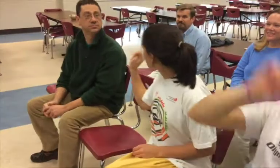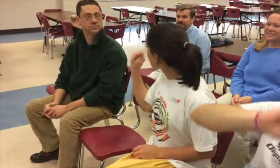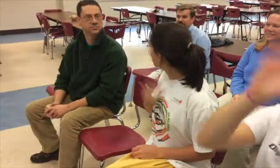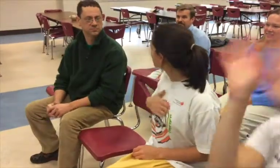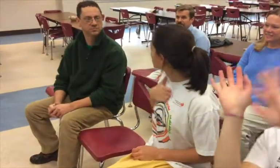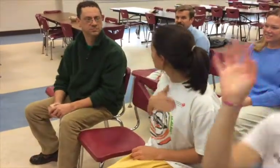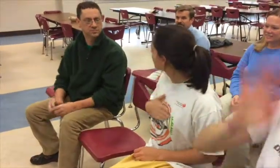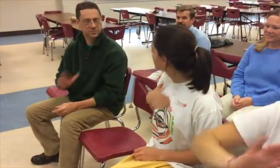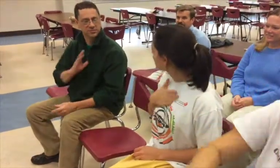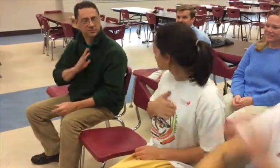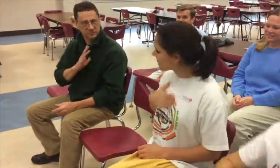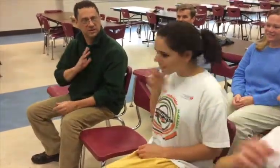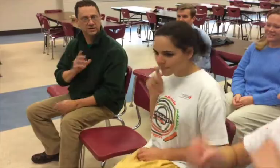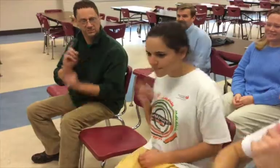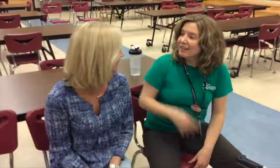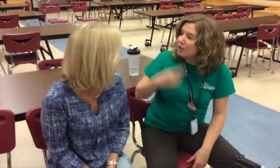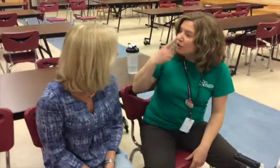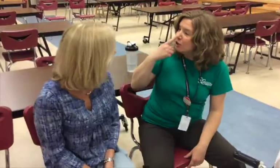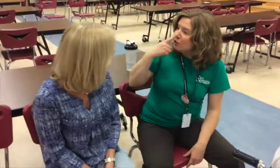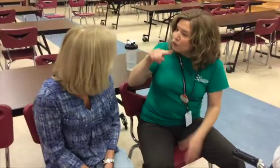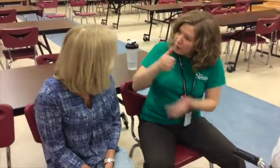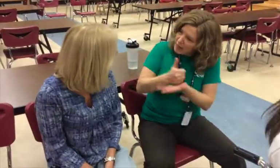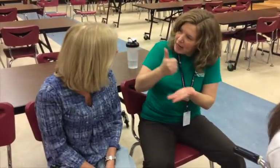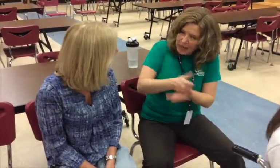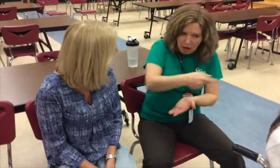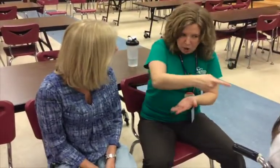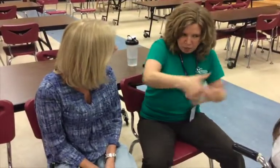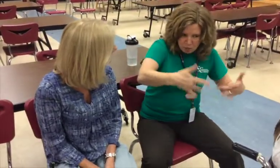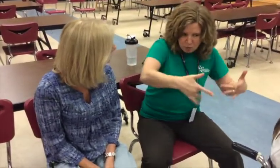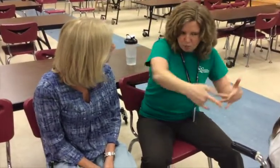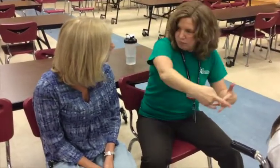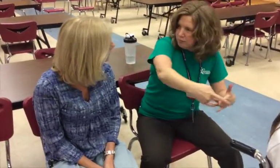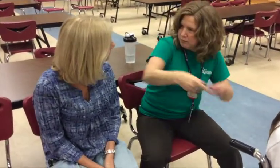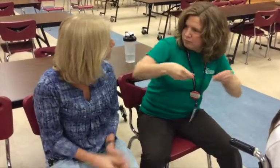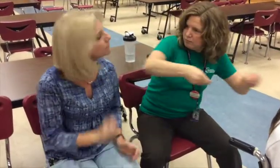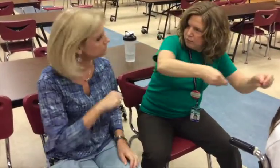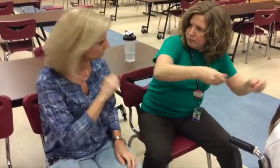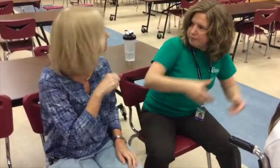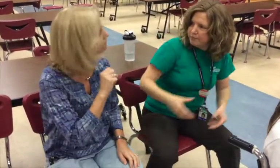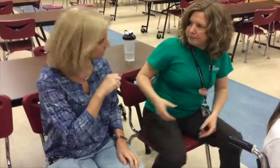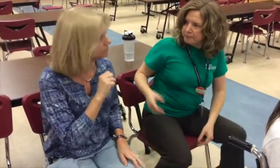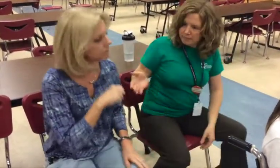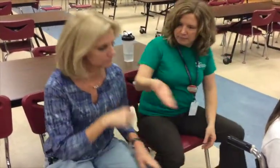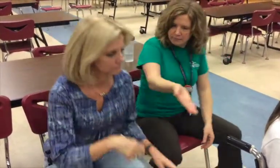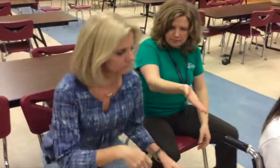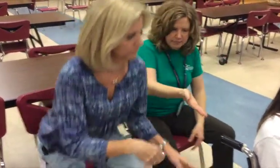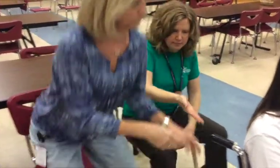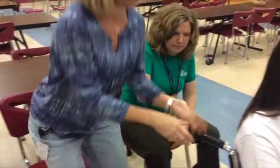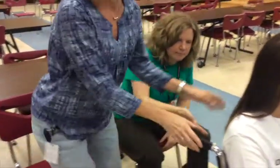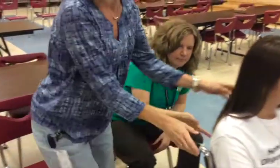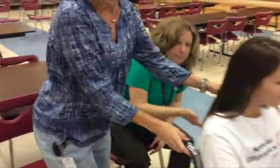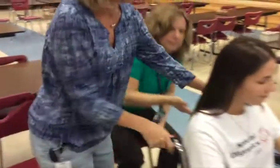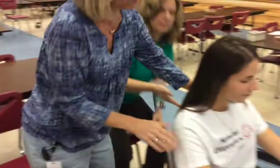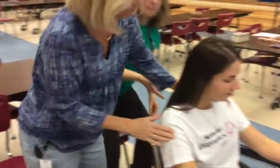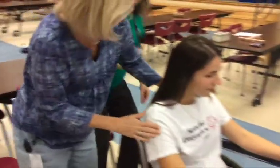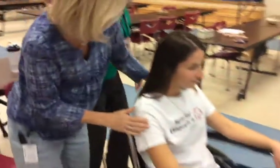Clips of a student asking to go to the bathroom and a student being asked to help a student in a wheelchair are being shown.